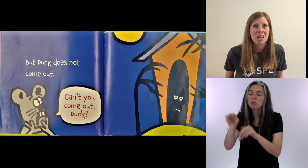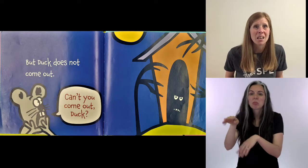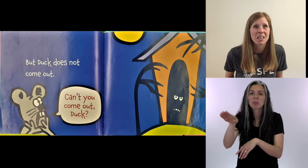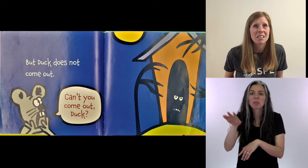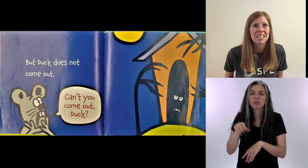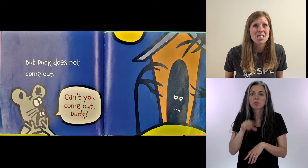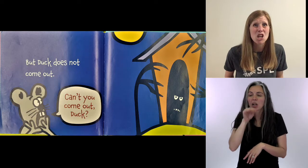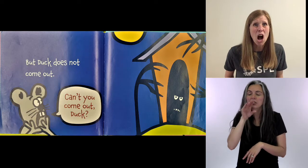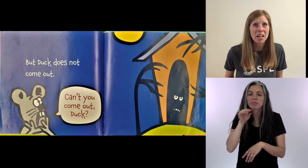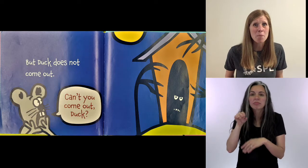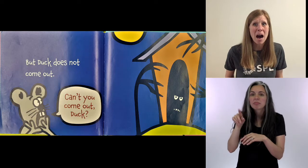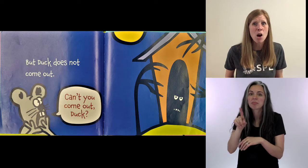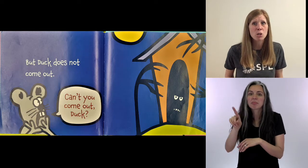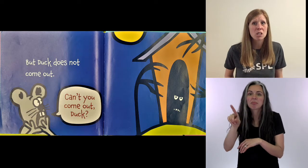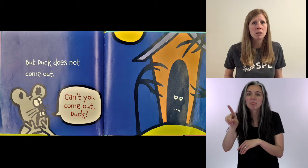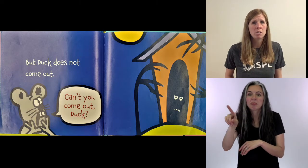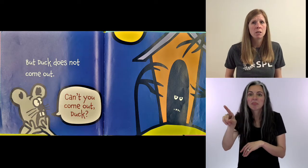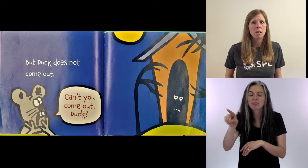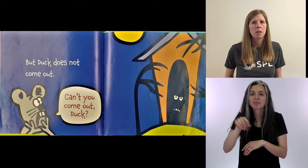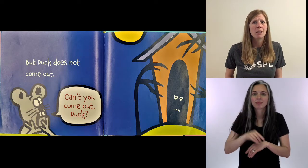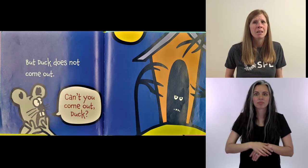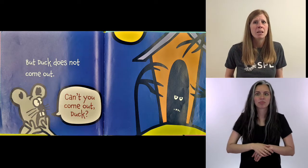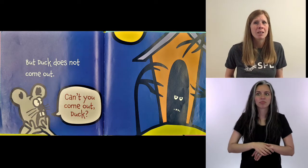But Duck does not come out.